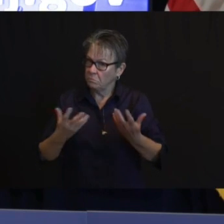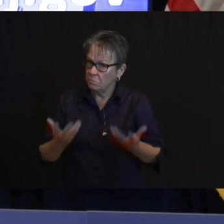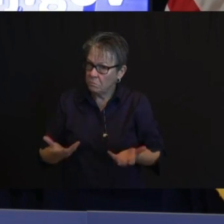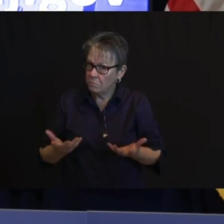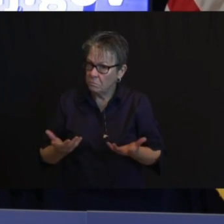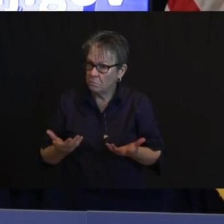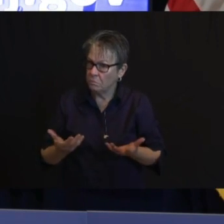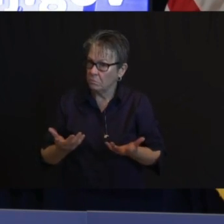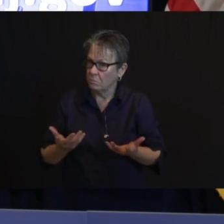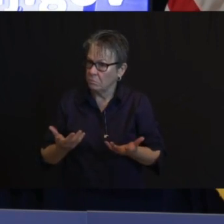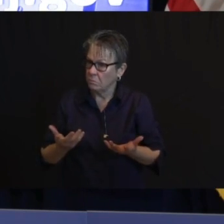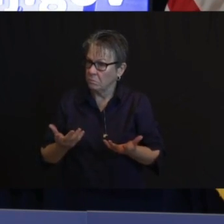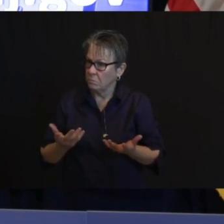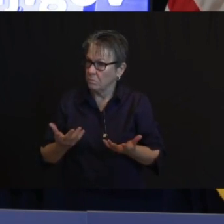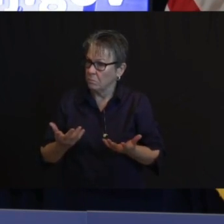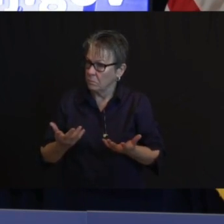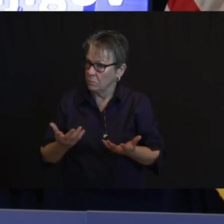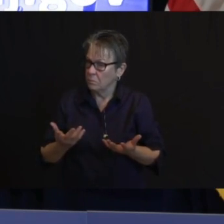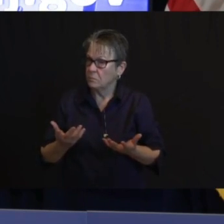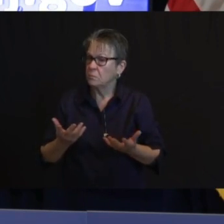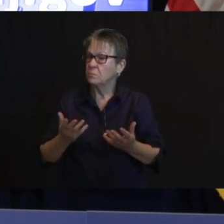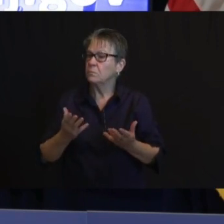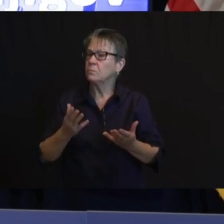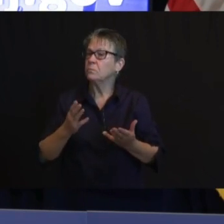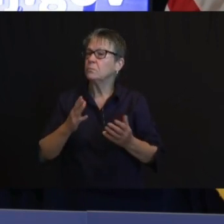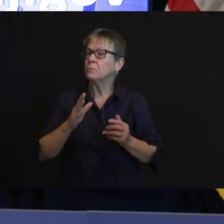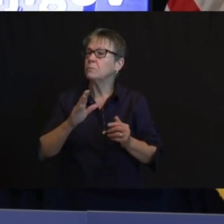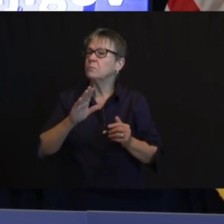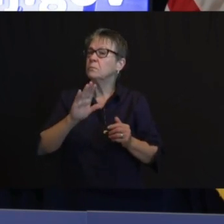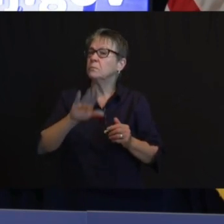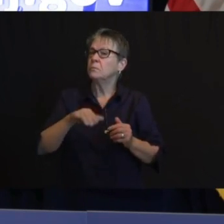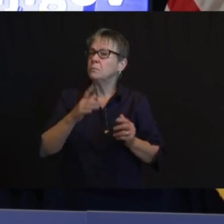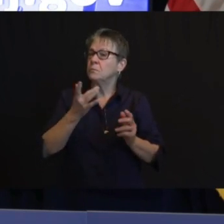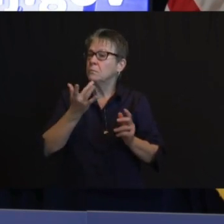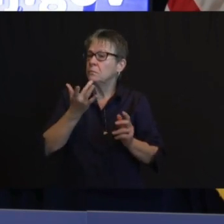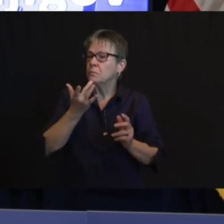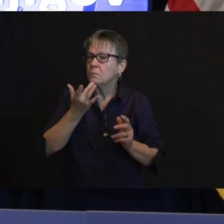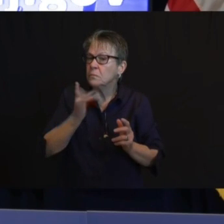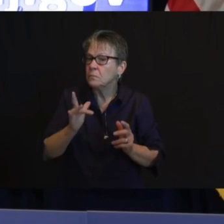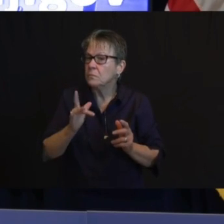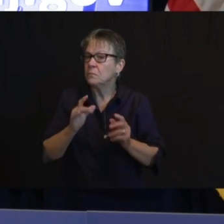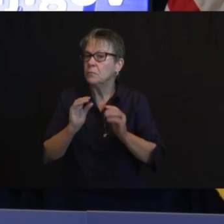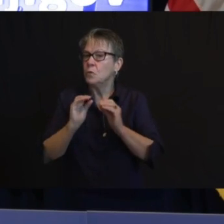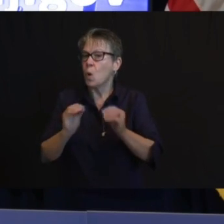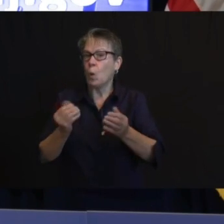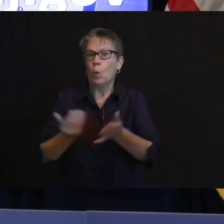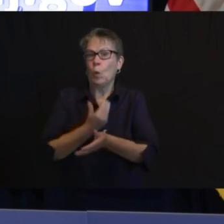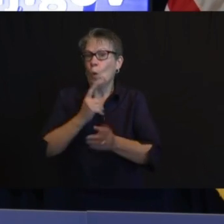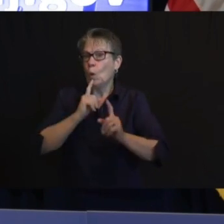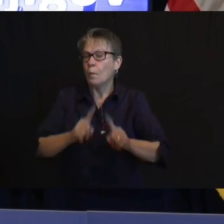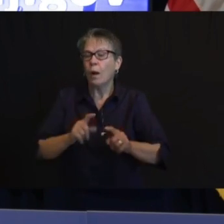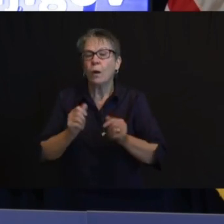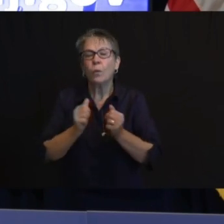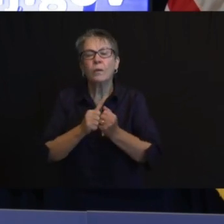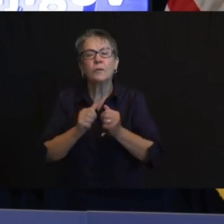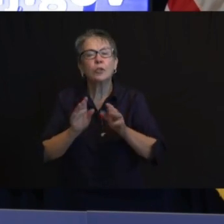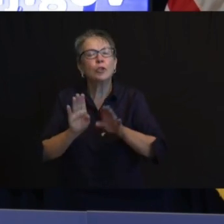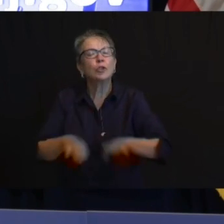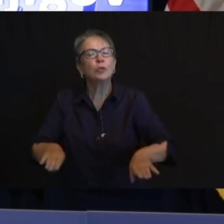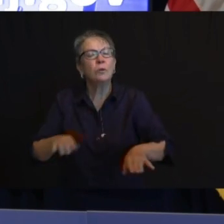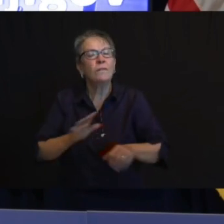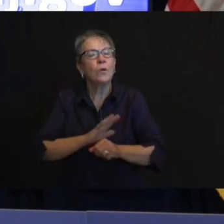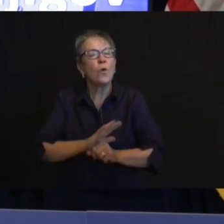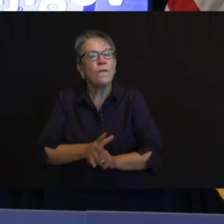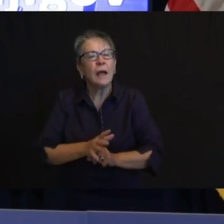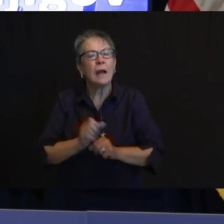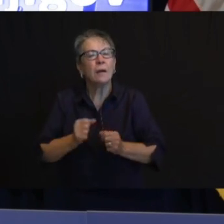care. Fortunately, there are no new reports of multisystem inflammatory syndrome in children. Currently,